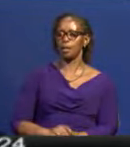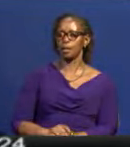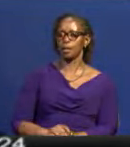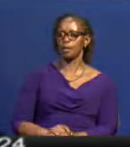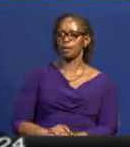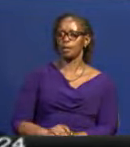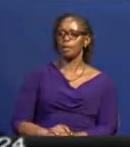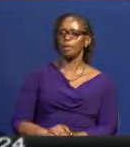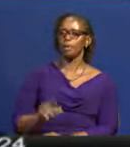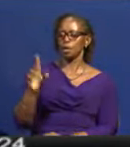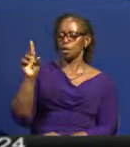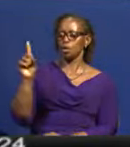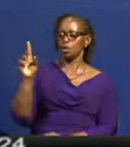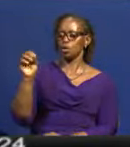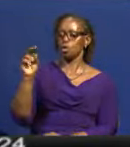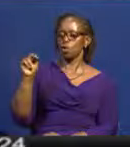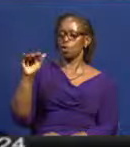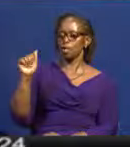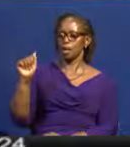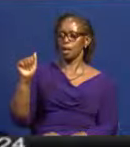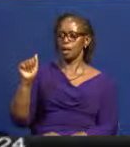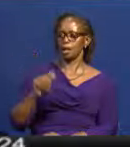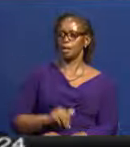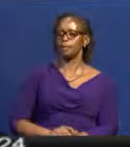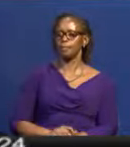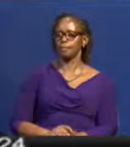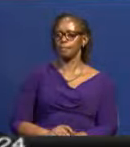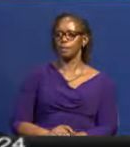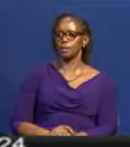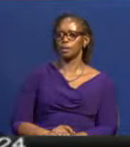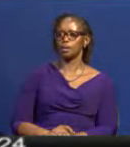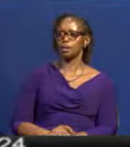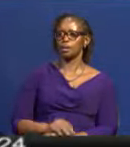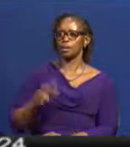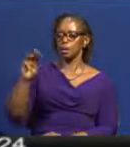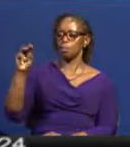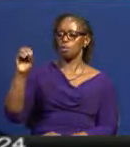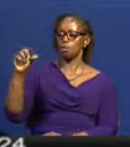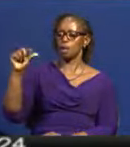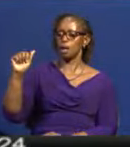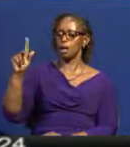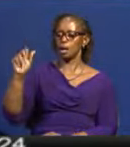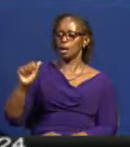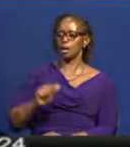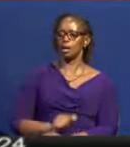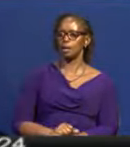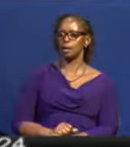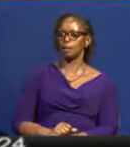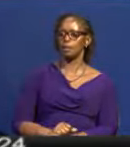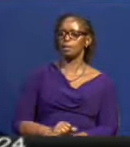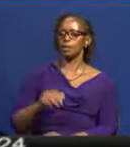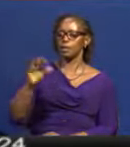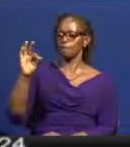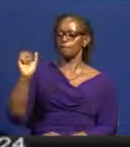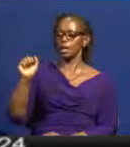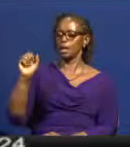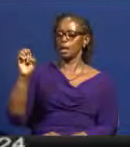Honorable Donya Doris. Stephen Mogaka. Felix